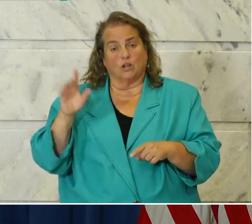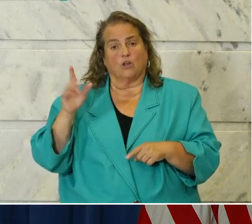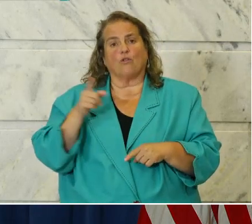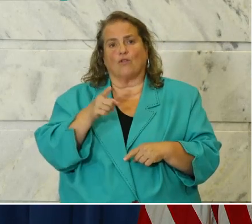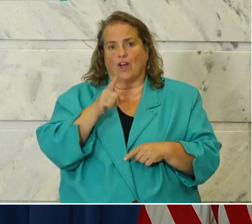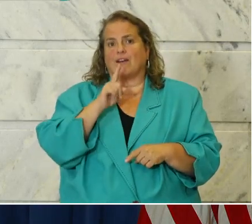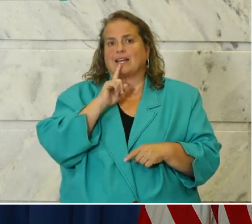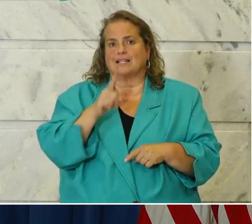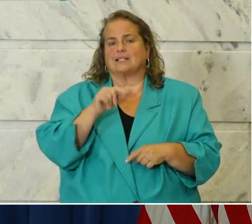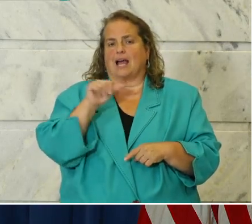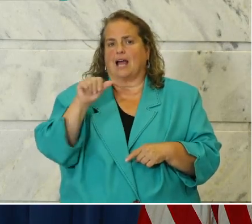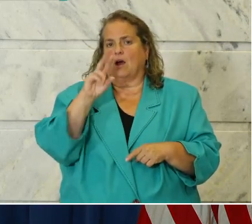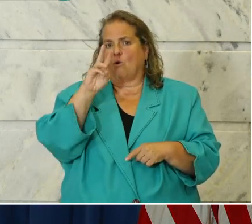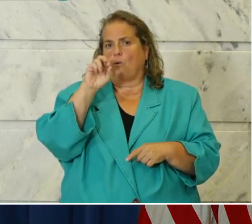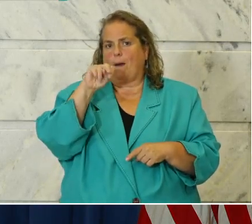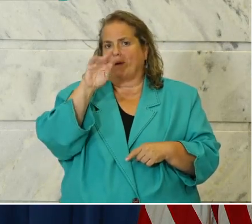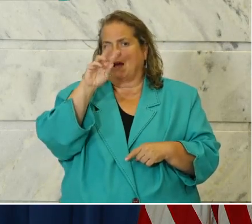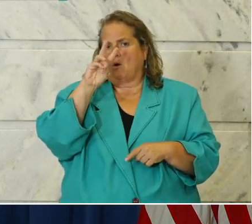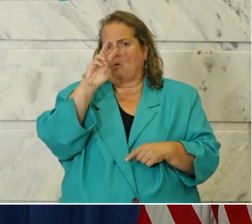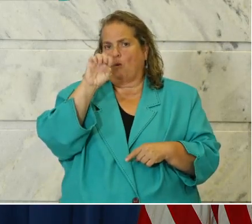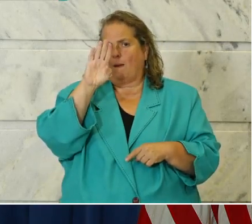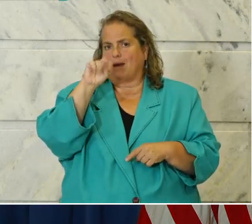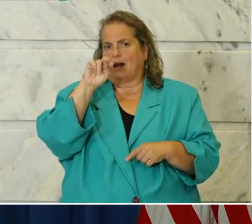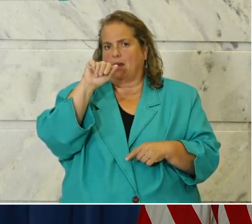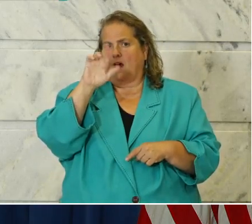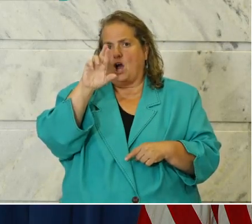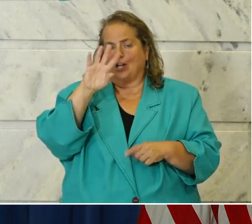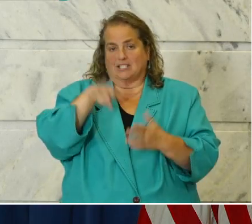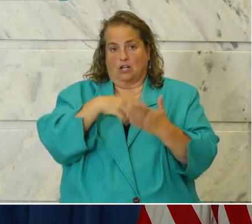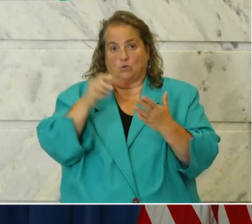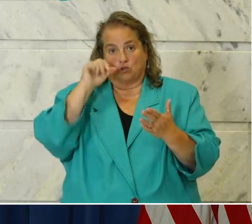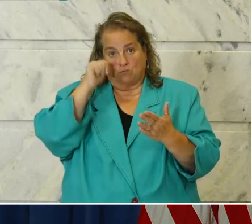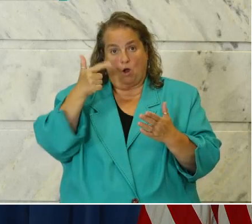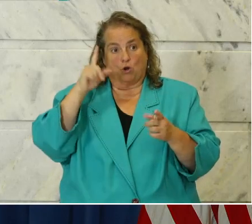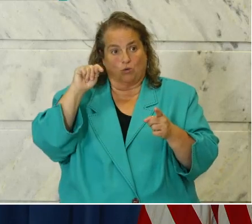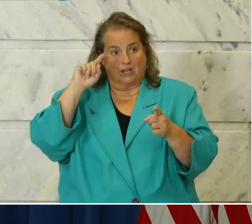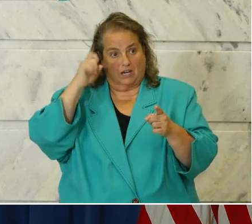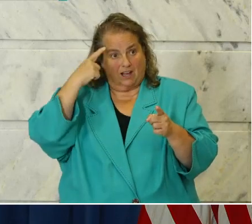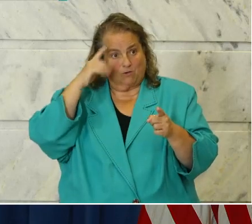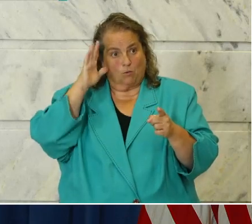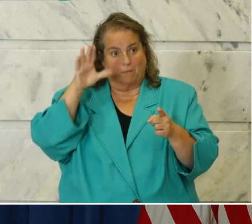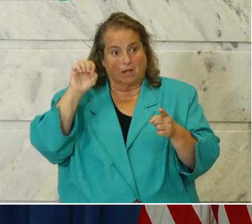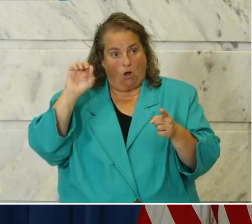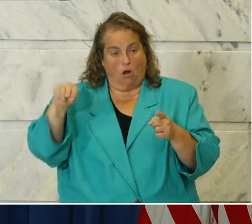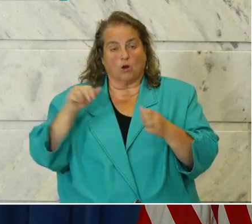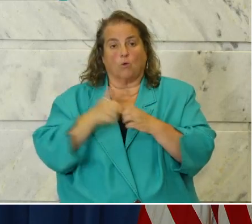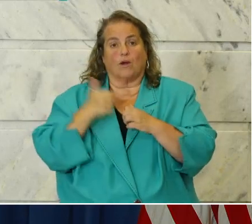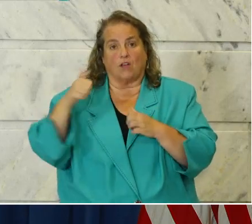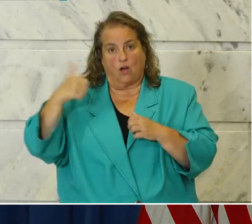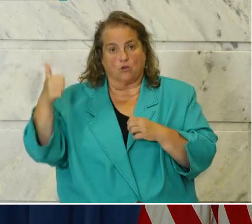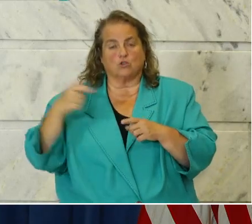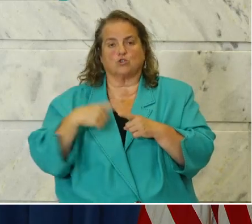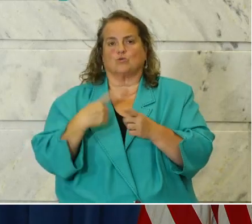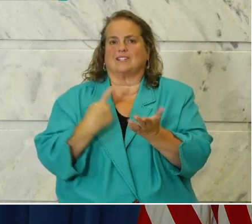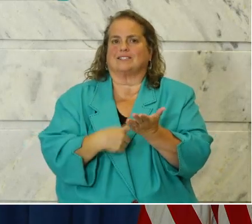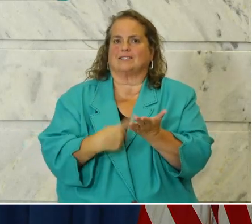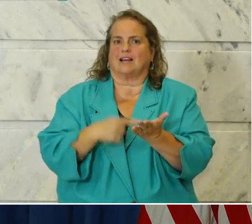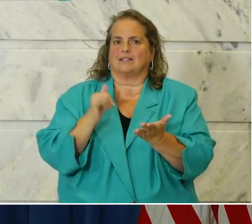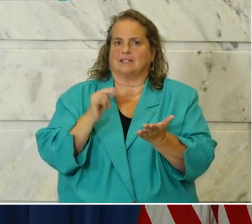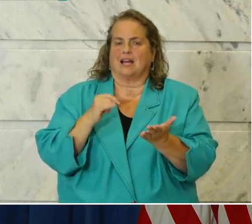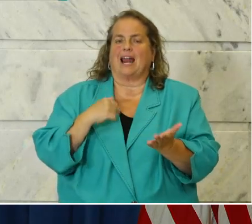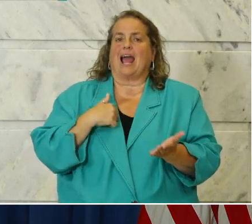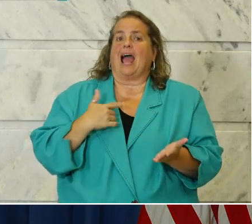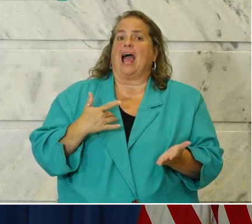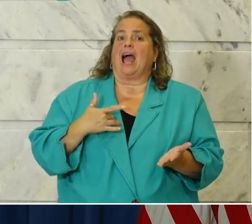a webinar scheduled for tomorrow that the Lieutenant Governor is going to be on and others with them to discuss it. I expect